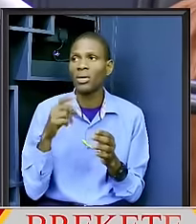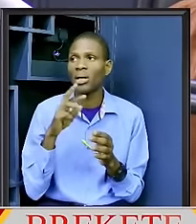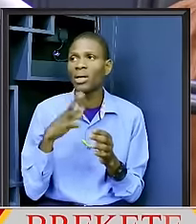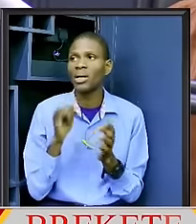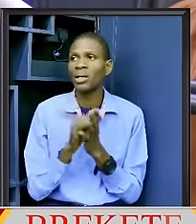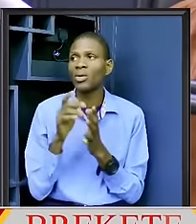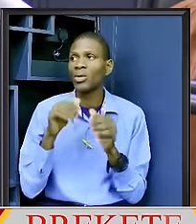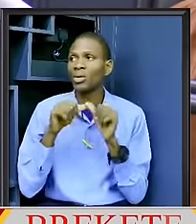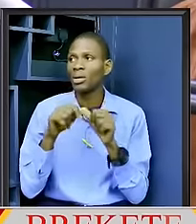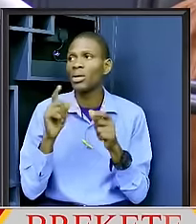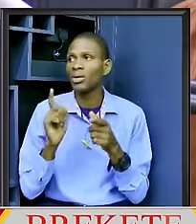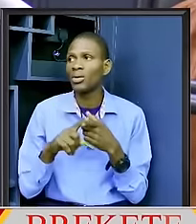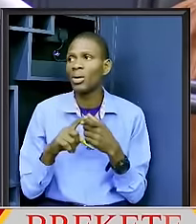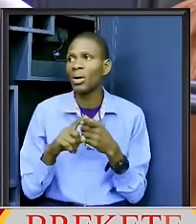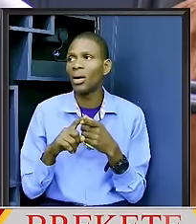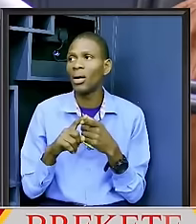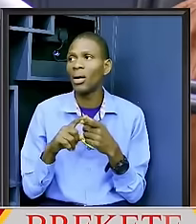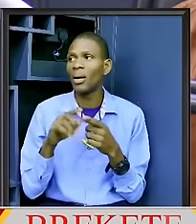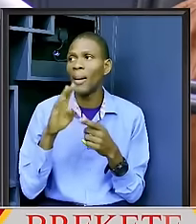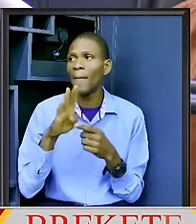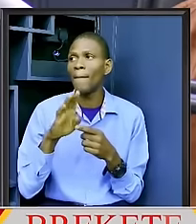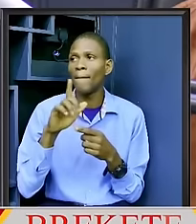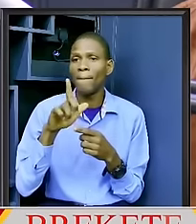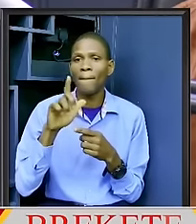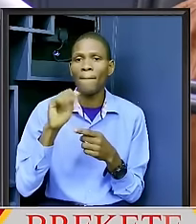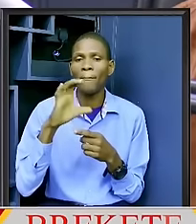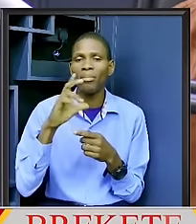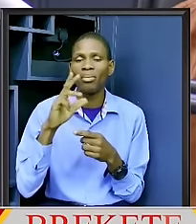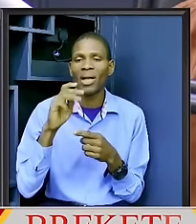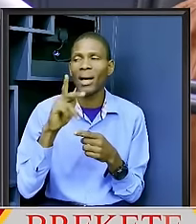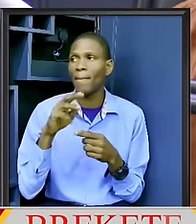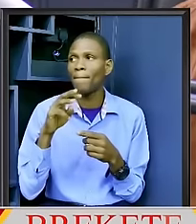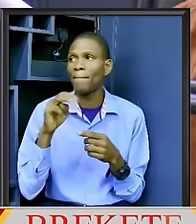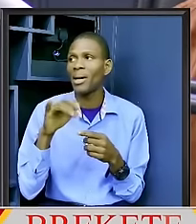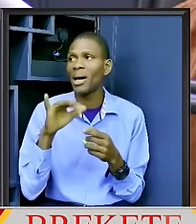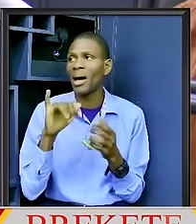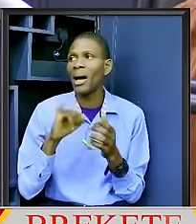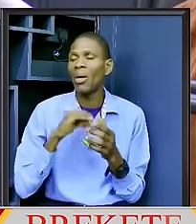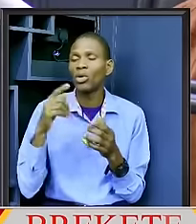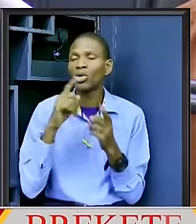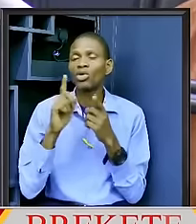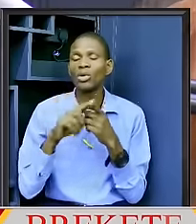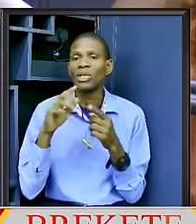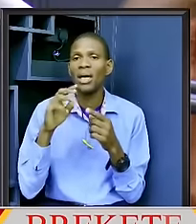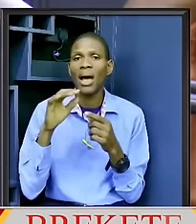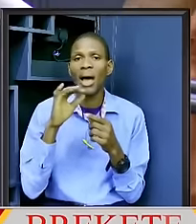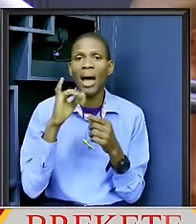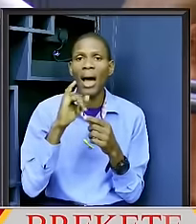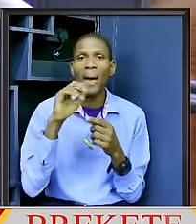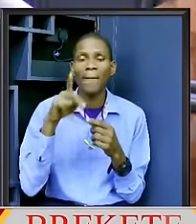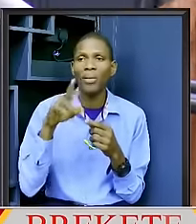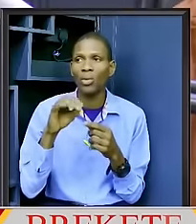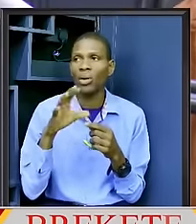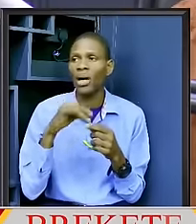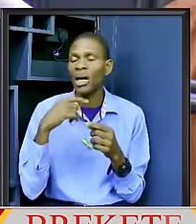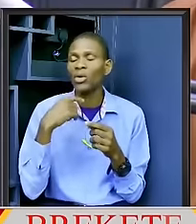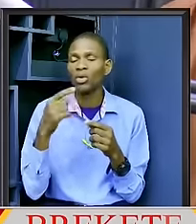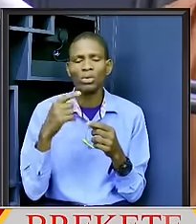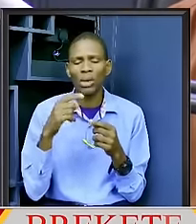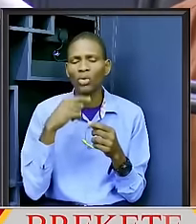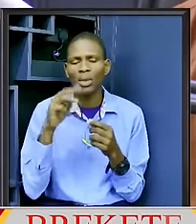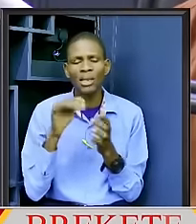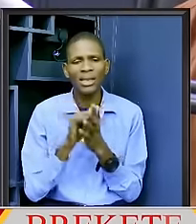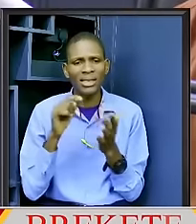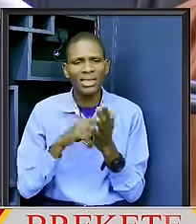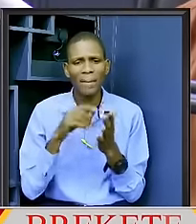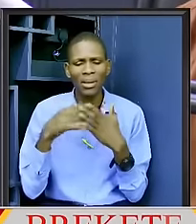When you continue to blackmail her. I said, see, I was talking to the IPO. I said, see, this matter, and I thought it was a small matter,